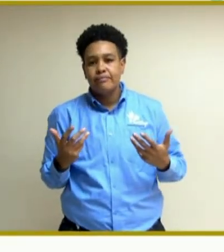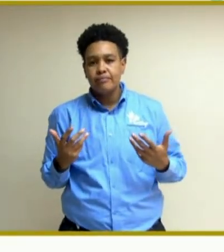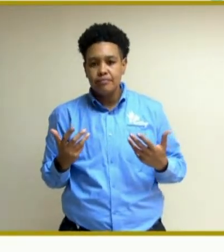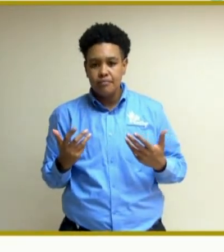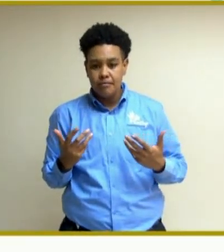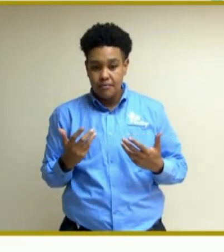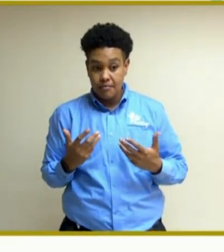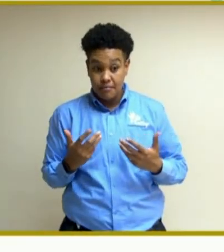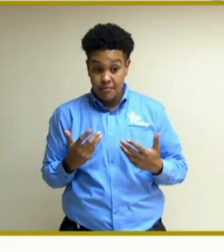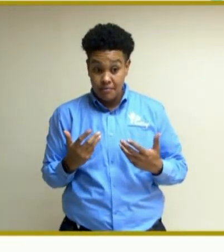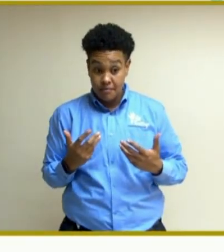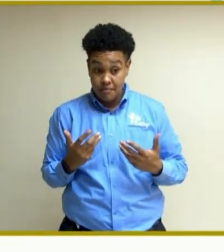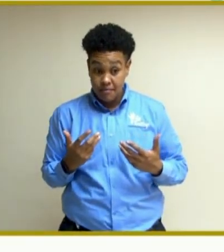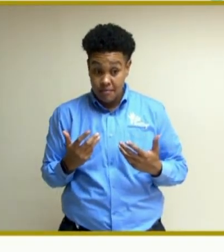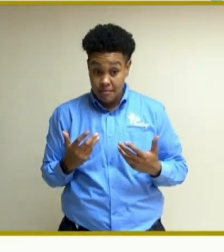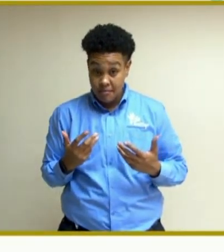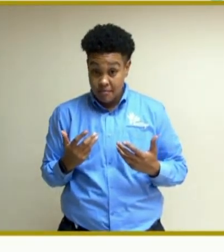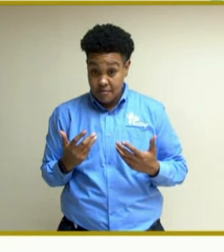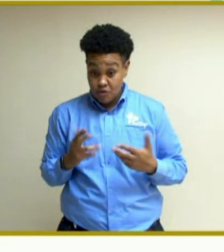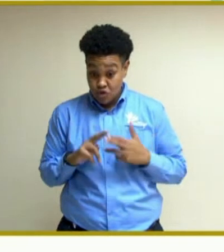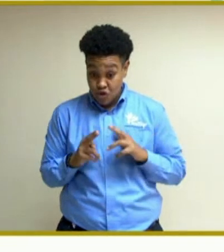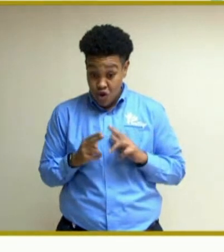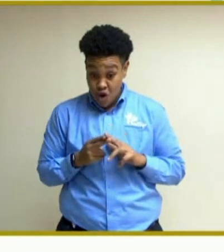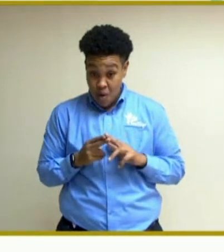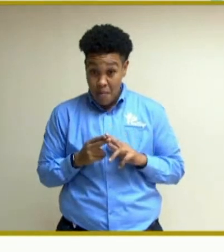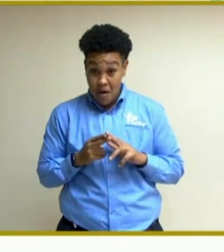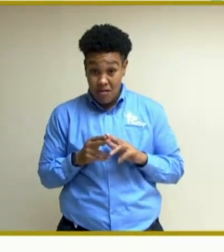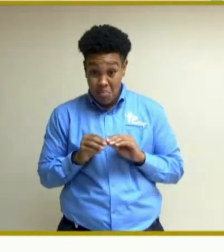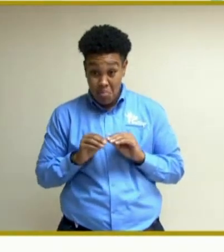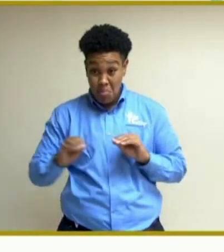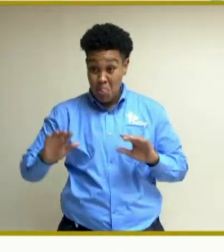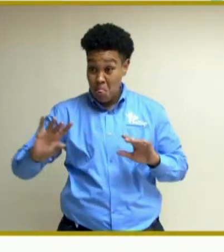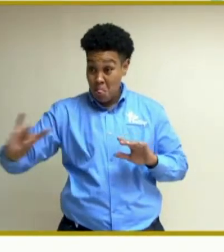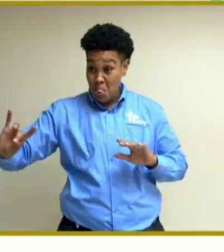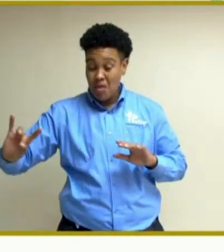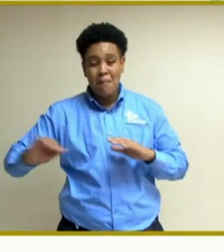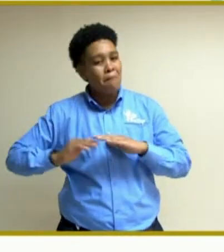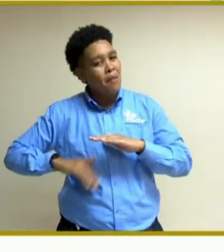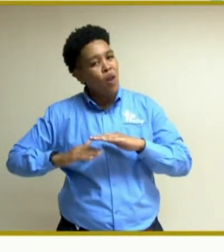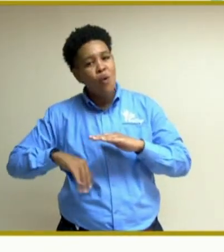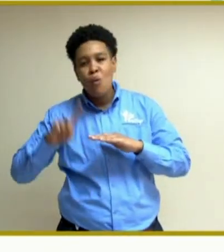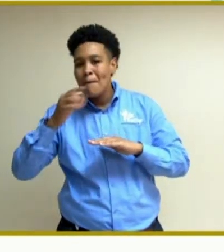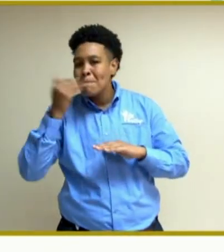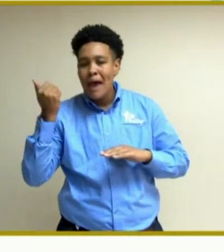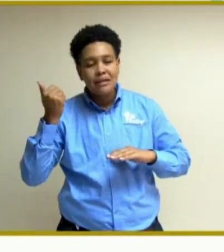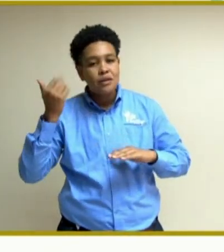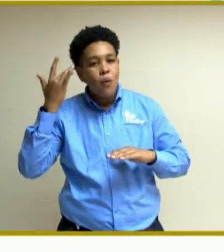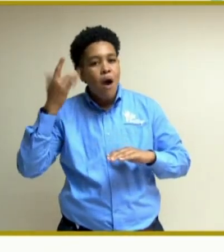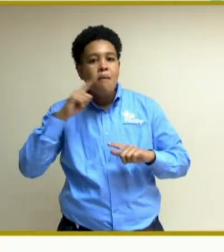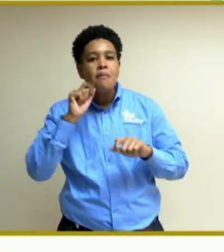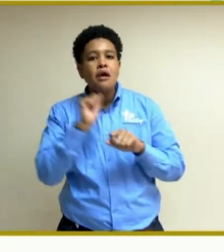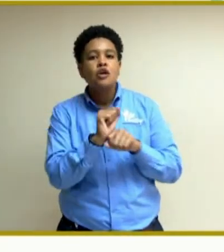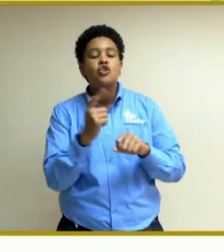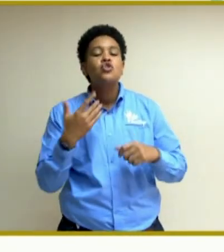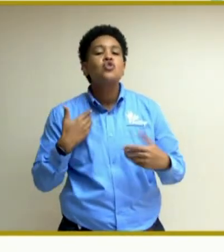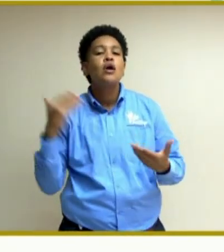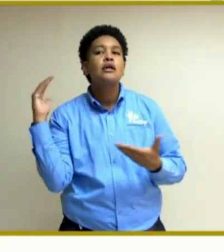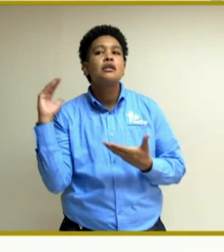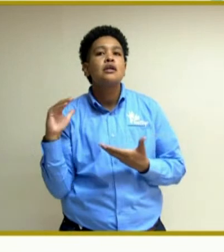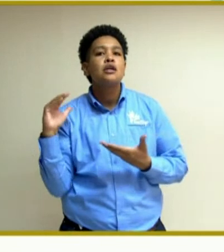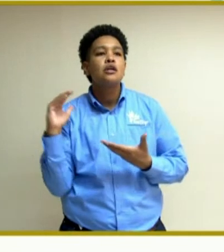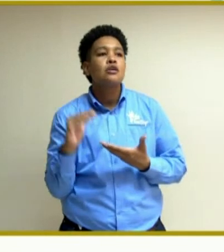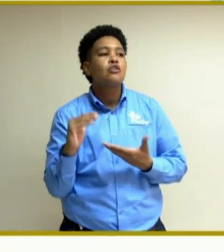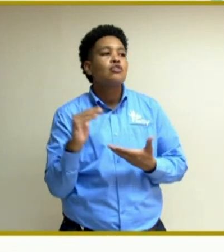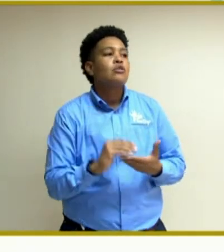reproductive rate below 1 to ensure that we continue to decrease